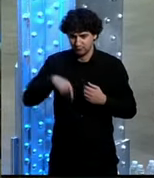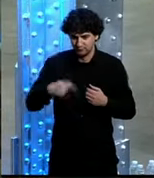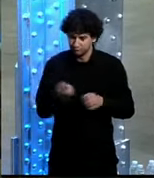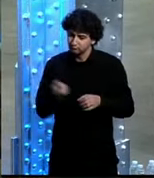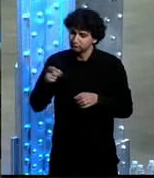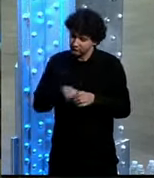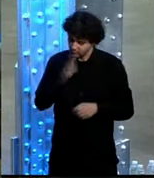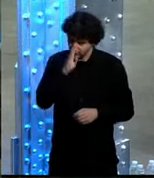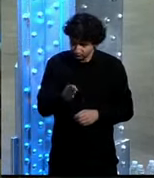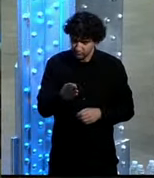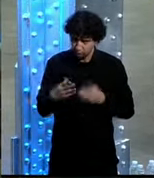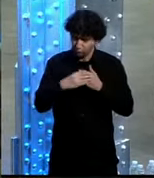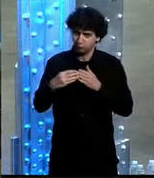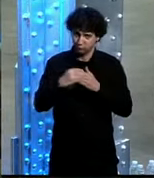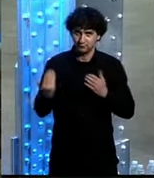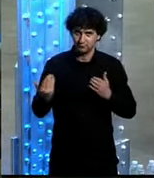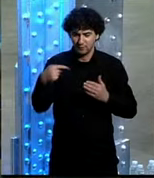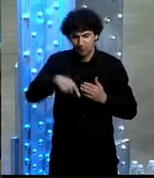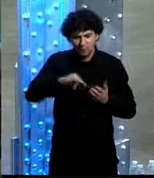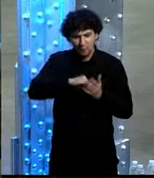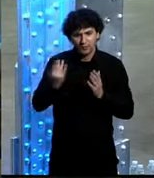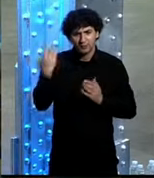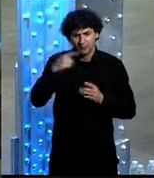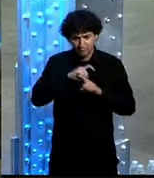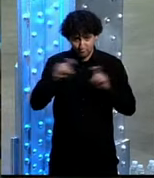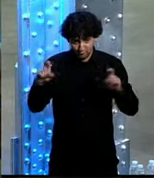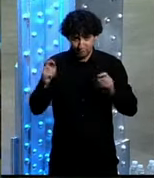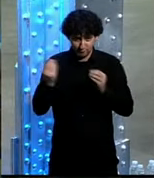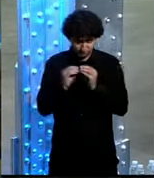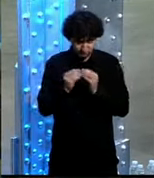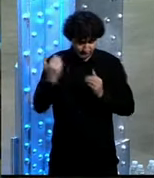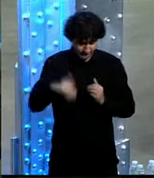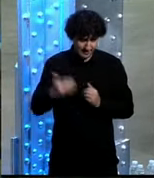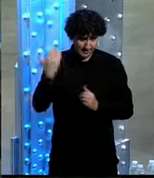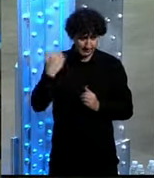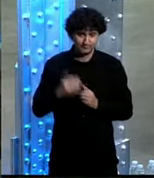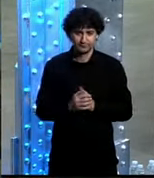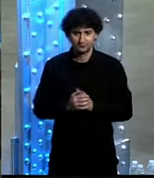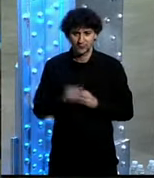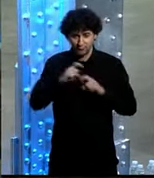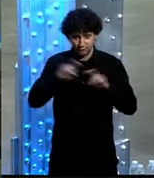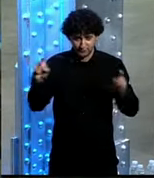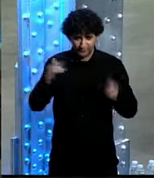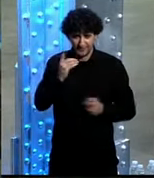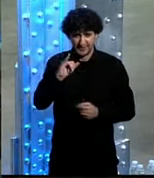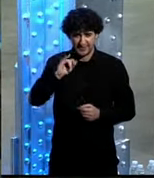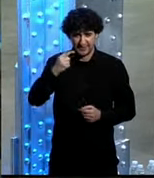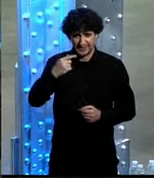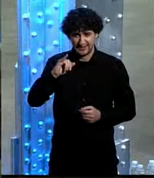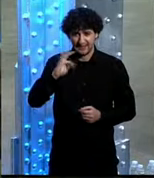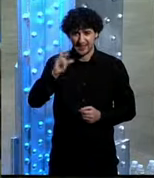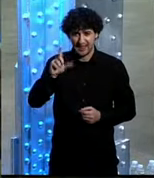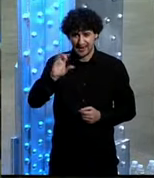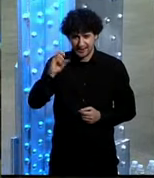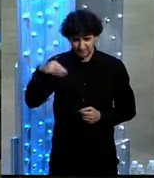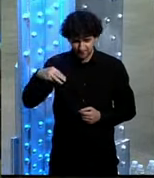So there is a lot of video gaming here, and animation and interaction with the users. This was created